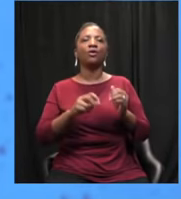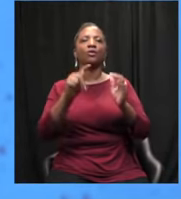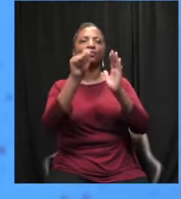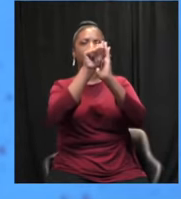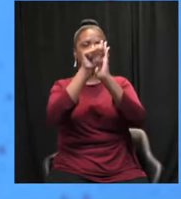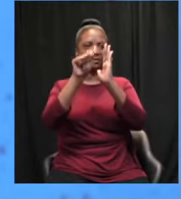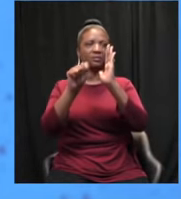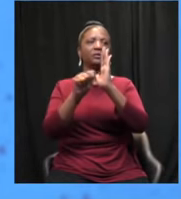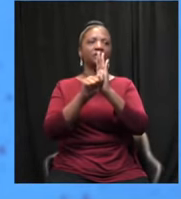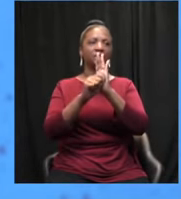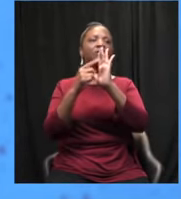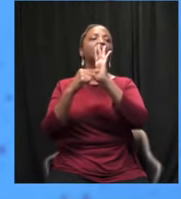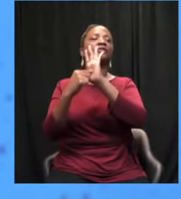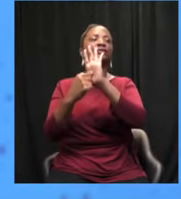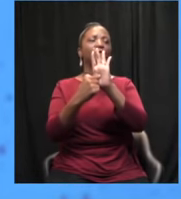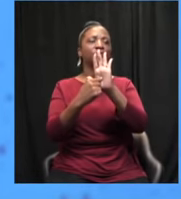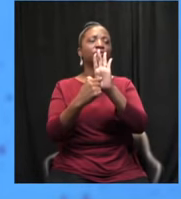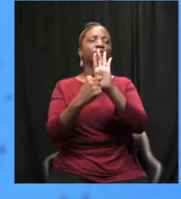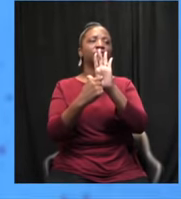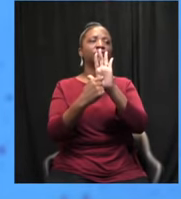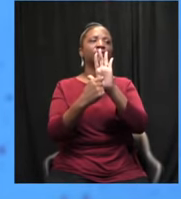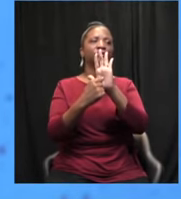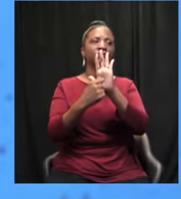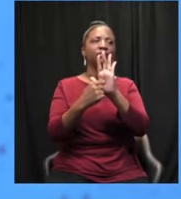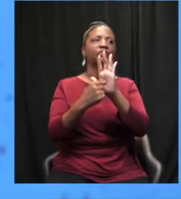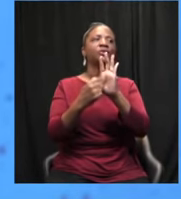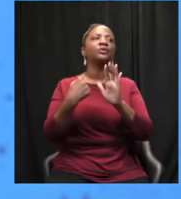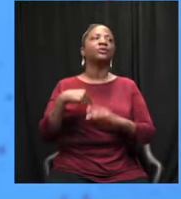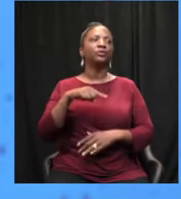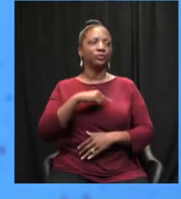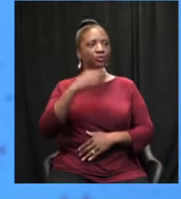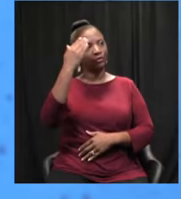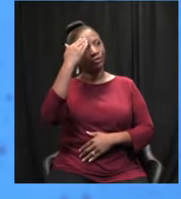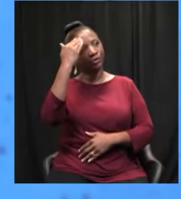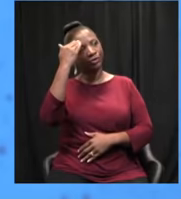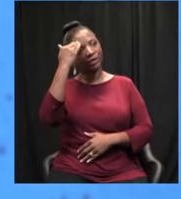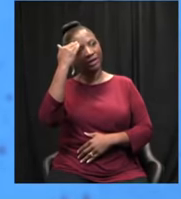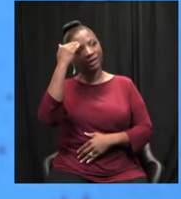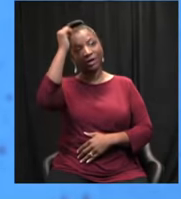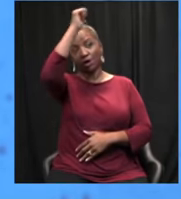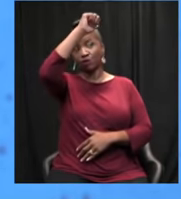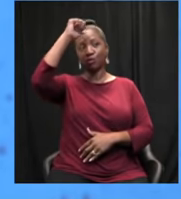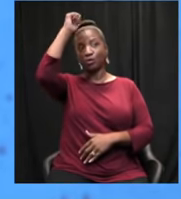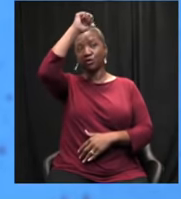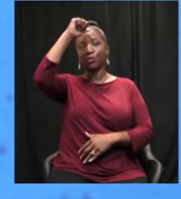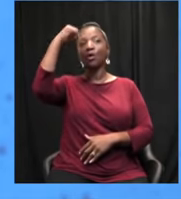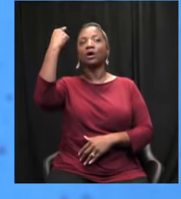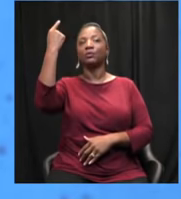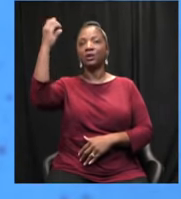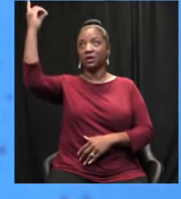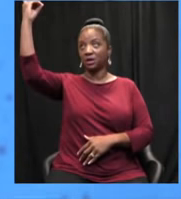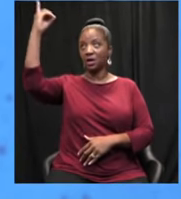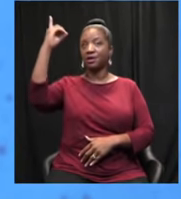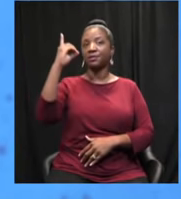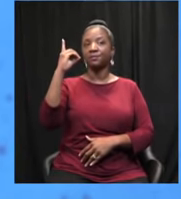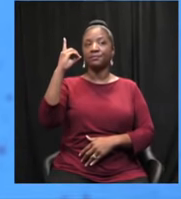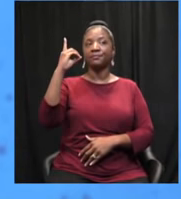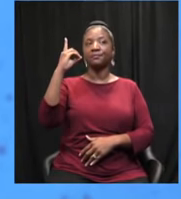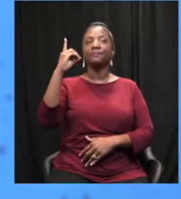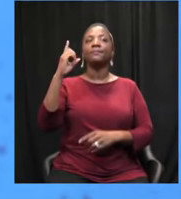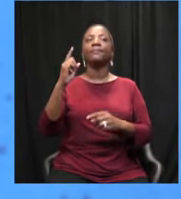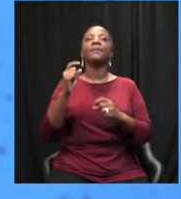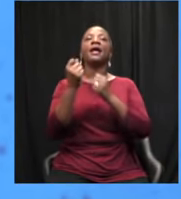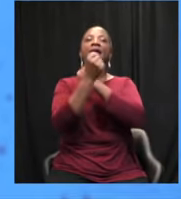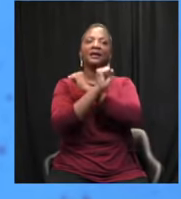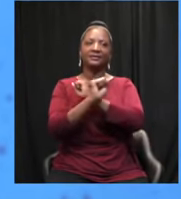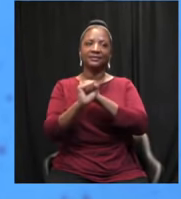held forward and held out that a Messiah was going to come. Somebody was going to come and deliver them from all they had been through, deliver them through